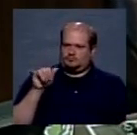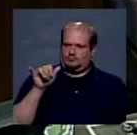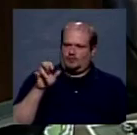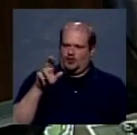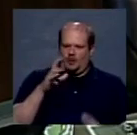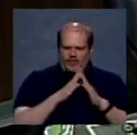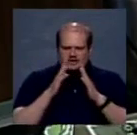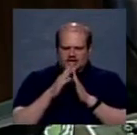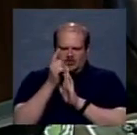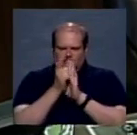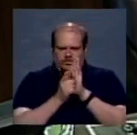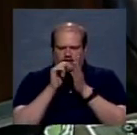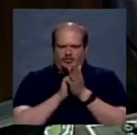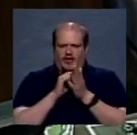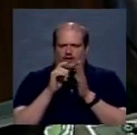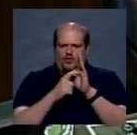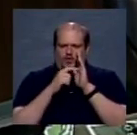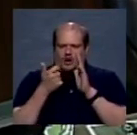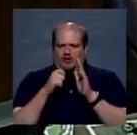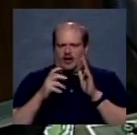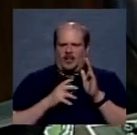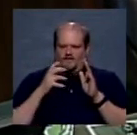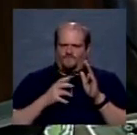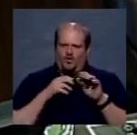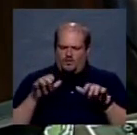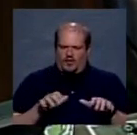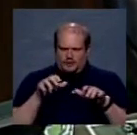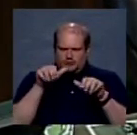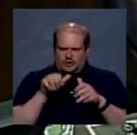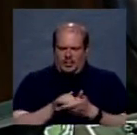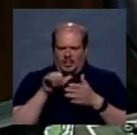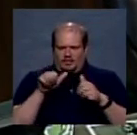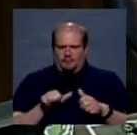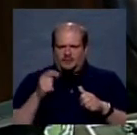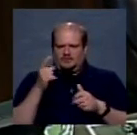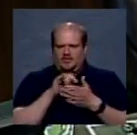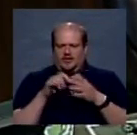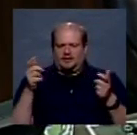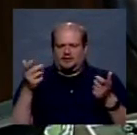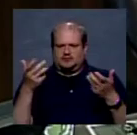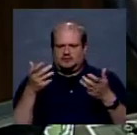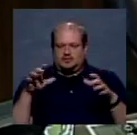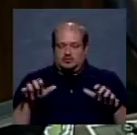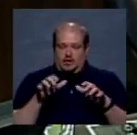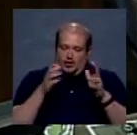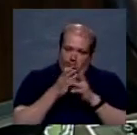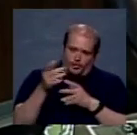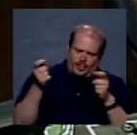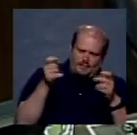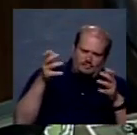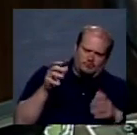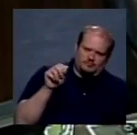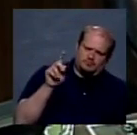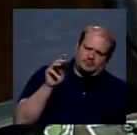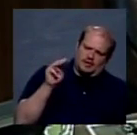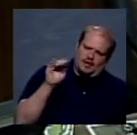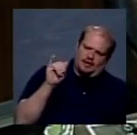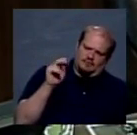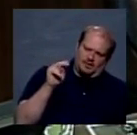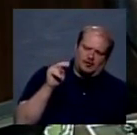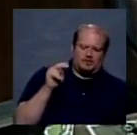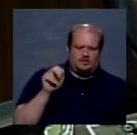does that require any formal action by the board, or can this be something that's done administratively? Is it something Mr. Moore